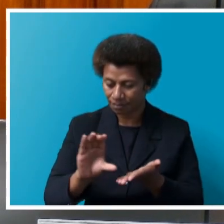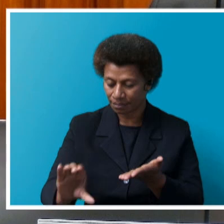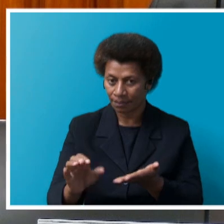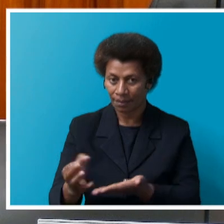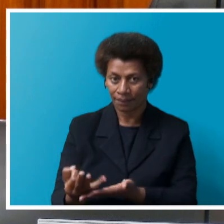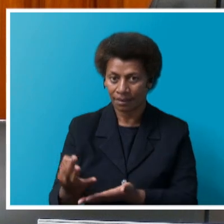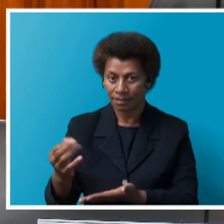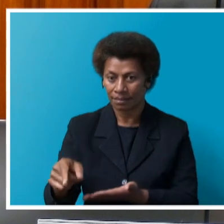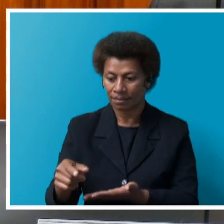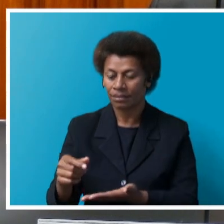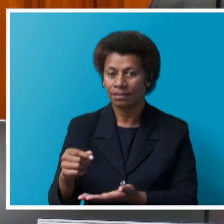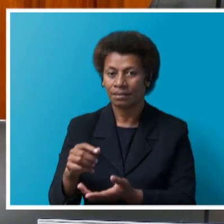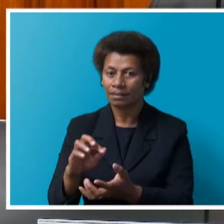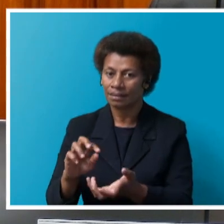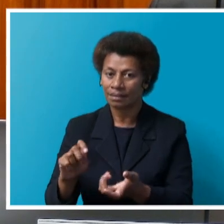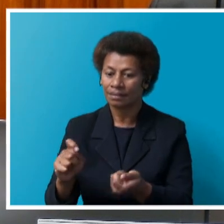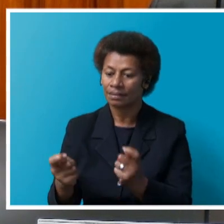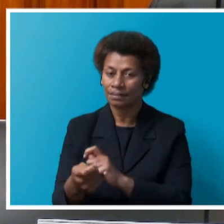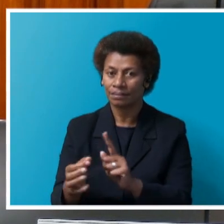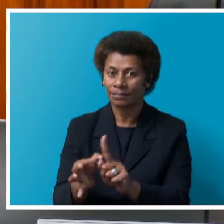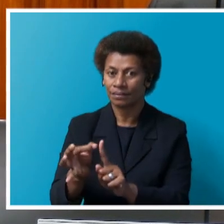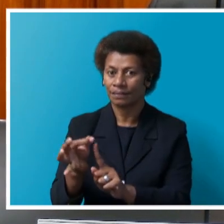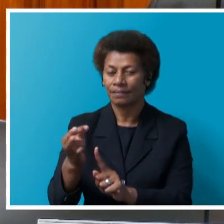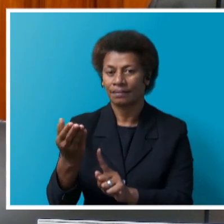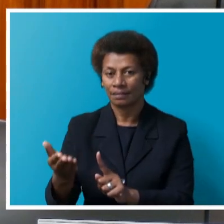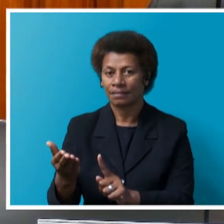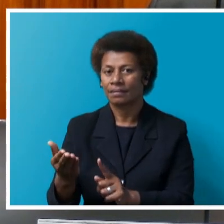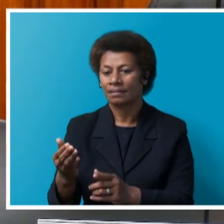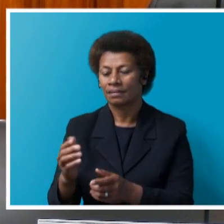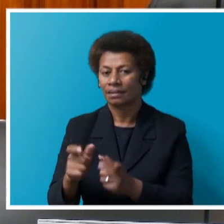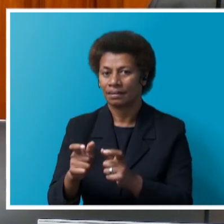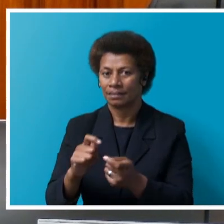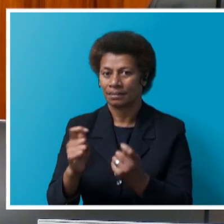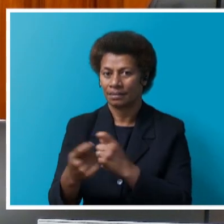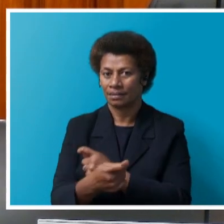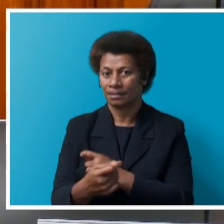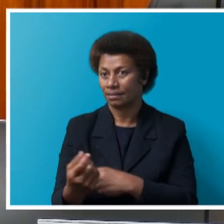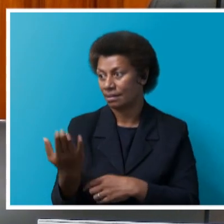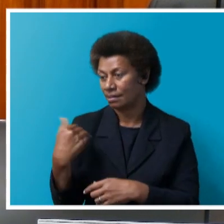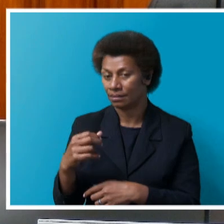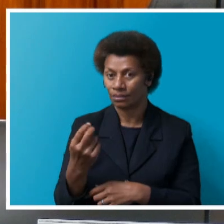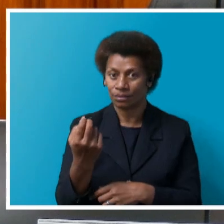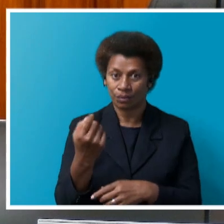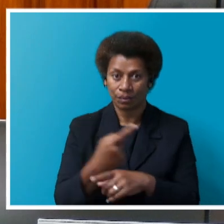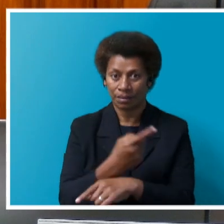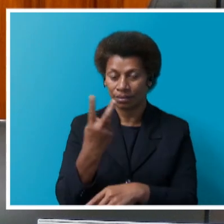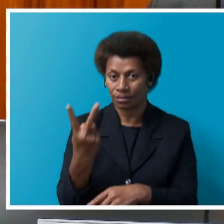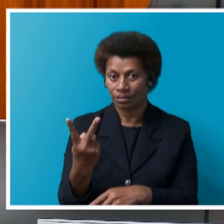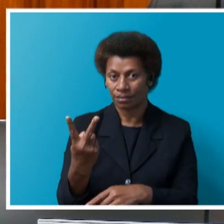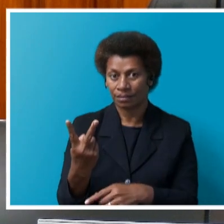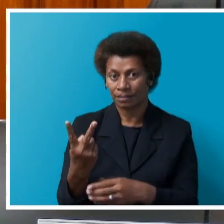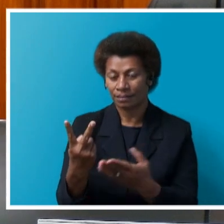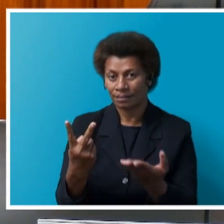support adaptation and resilience building efforts. Just last week, 2 of our regional Green Climate